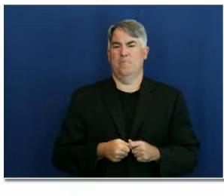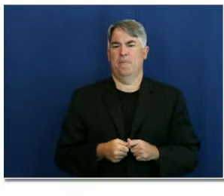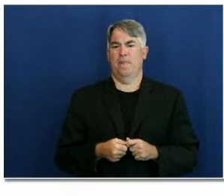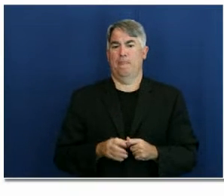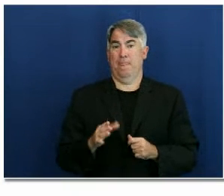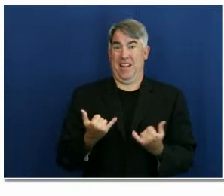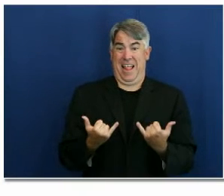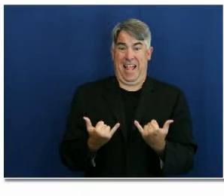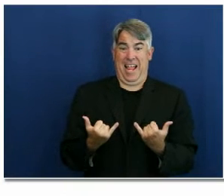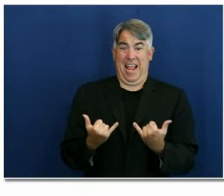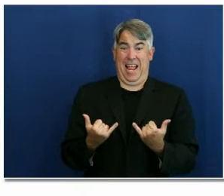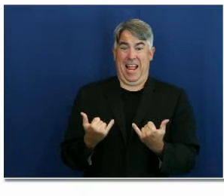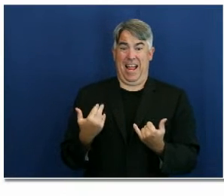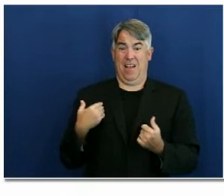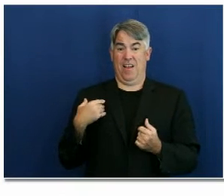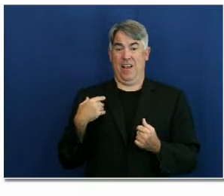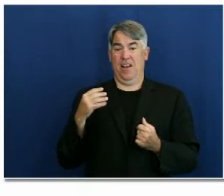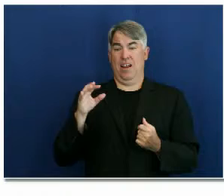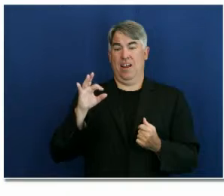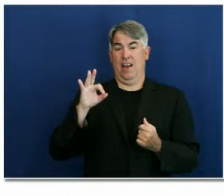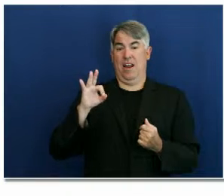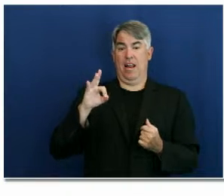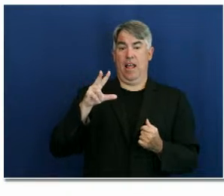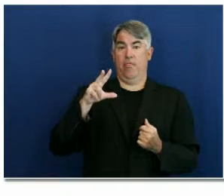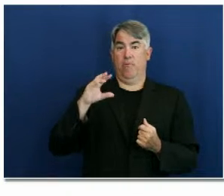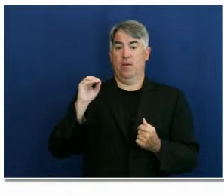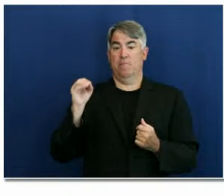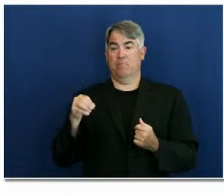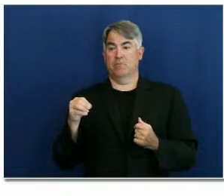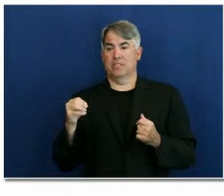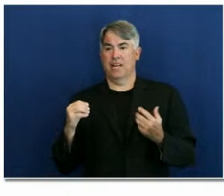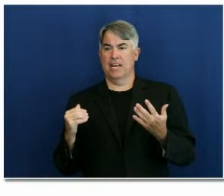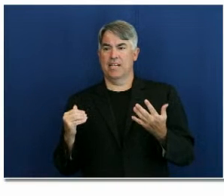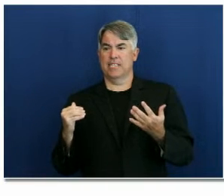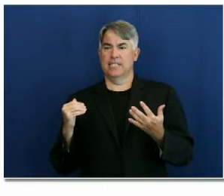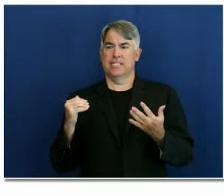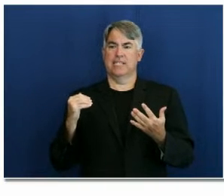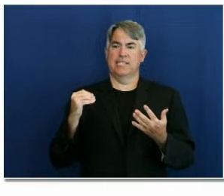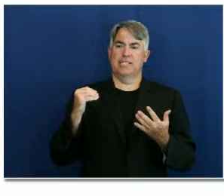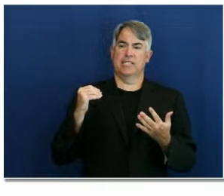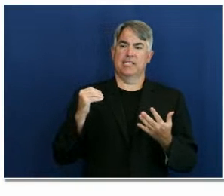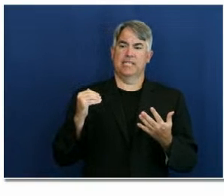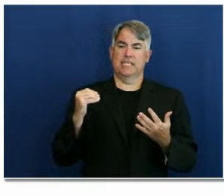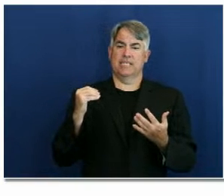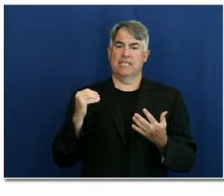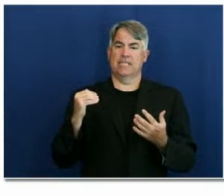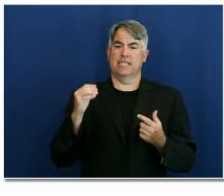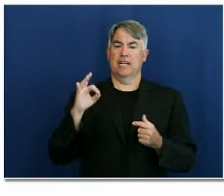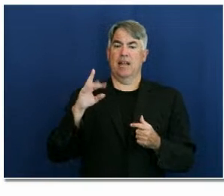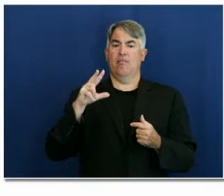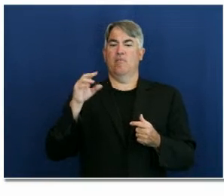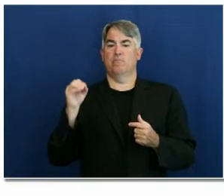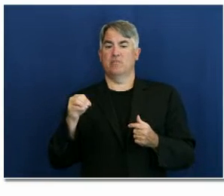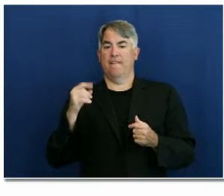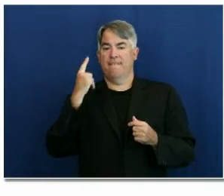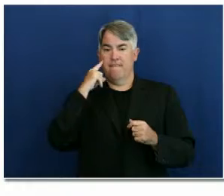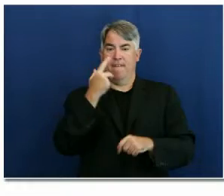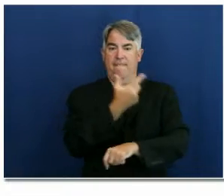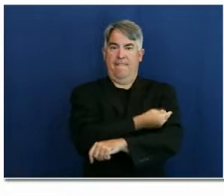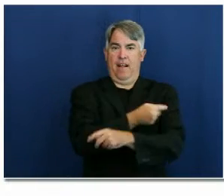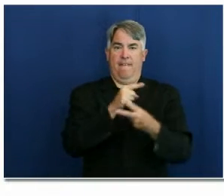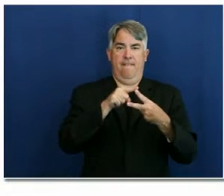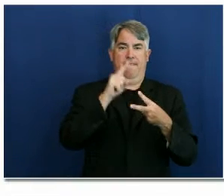the way there with first doses, 73% of the way there with second doses. What that represents of the total